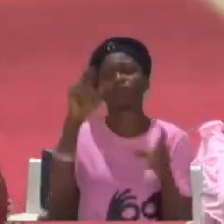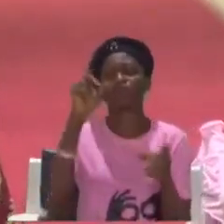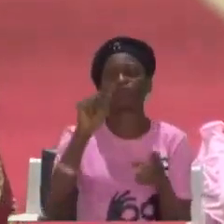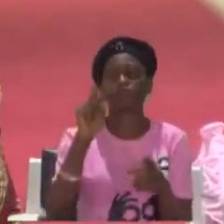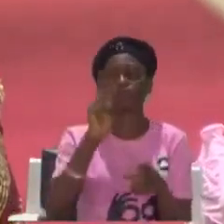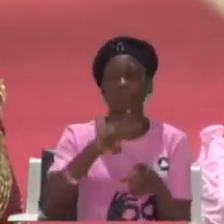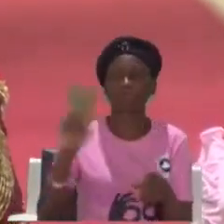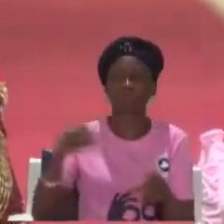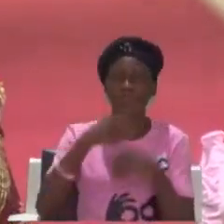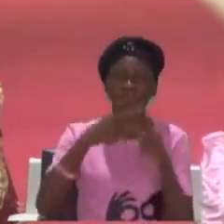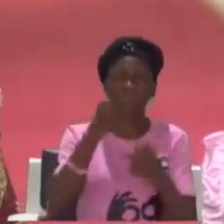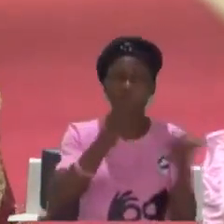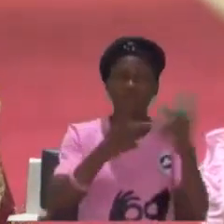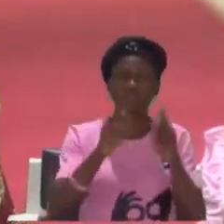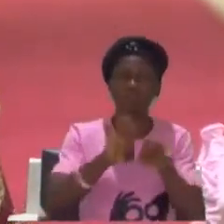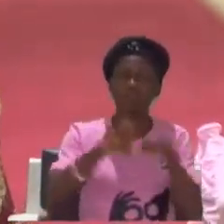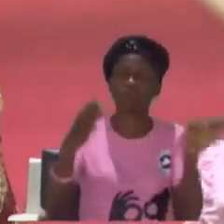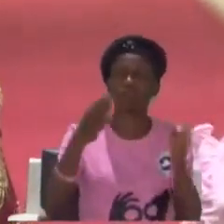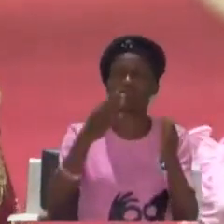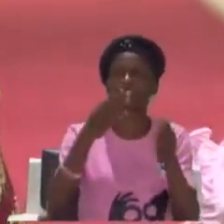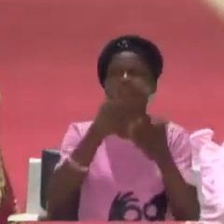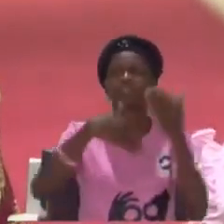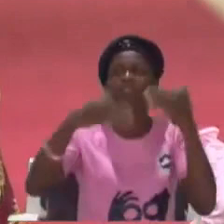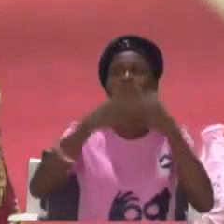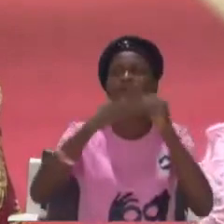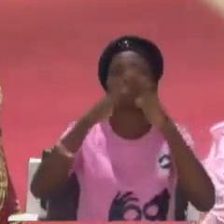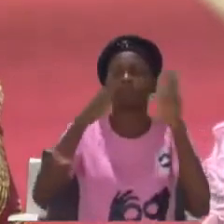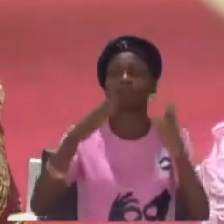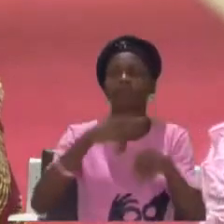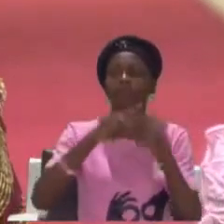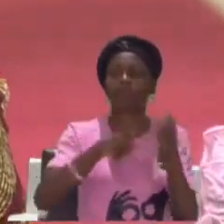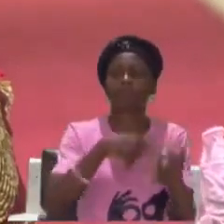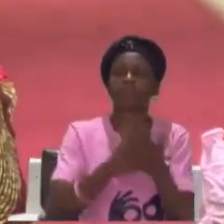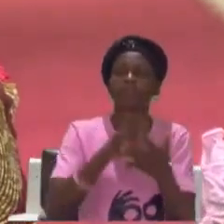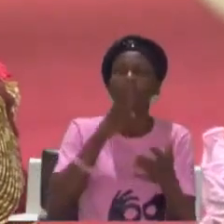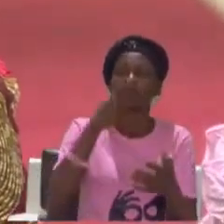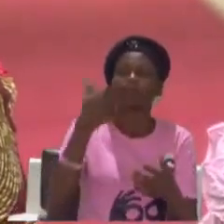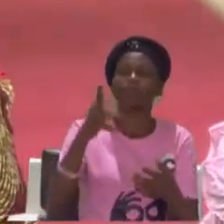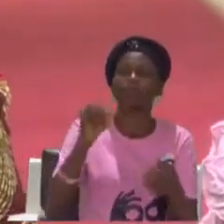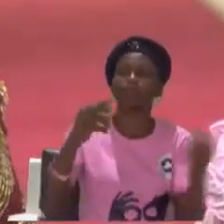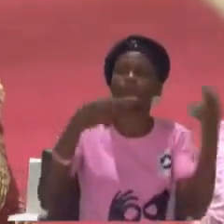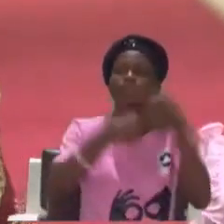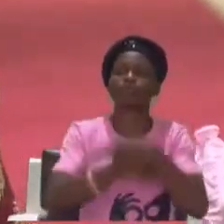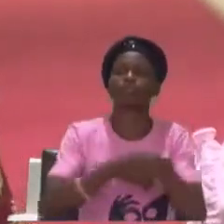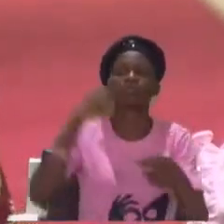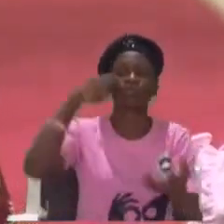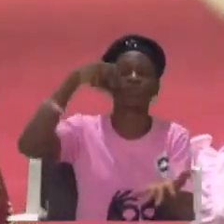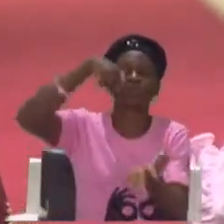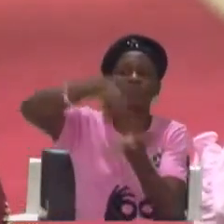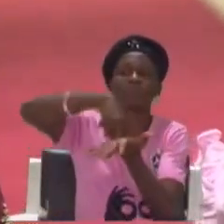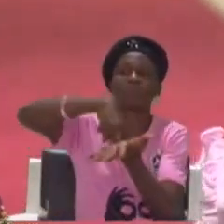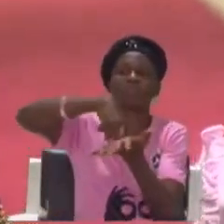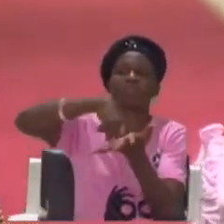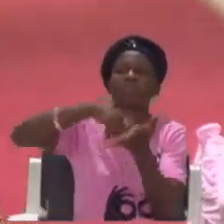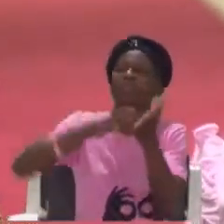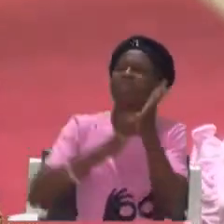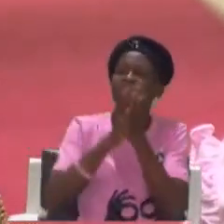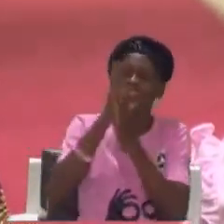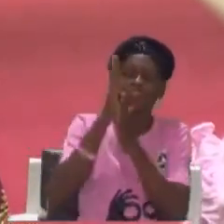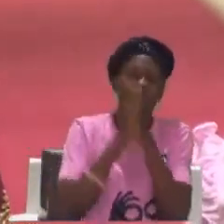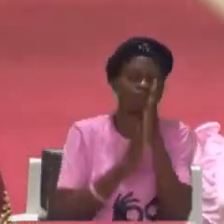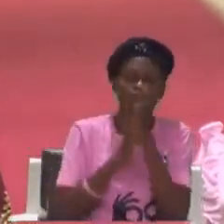in 2022, when we visited the Open Heaven House, when I got to Mommy Gio's room, I knelt down and I